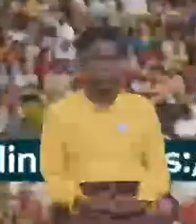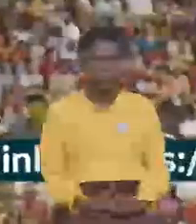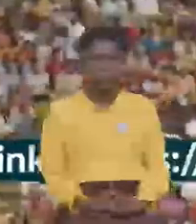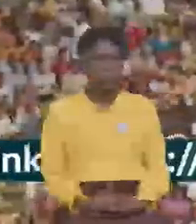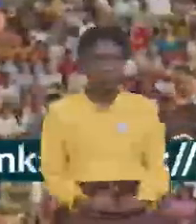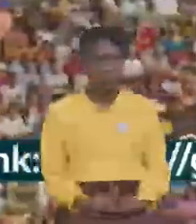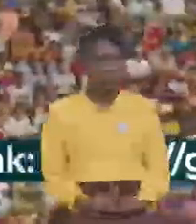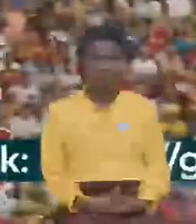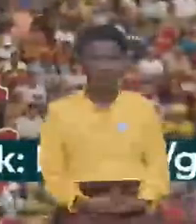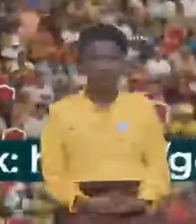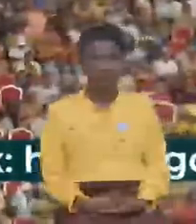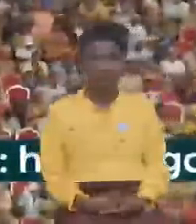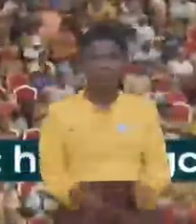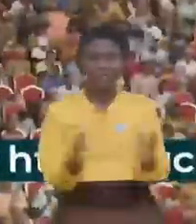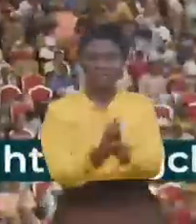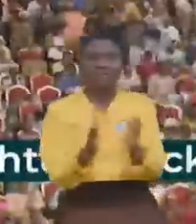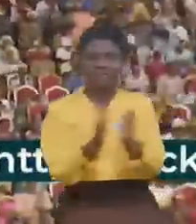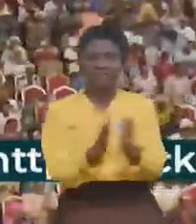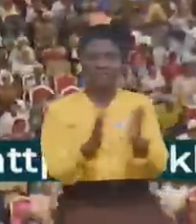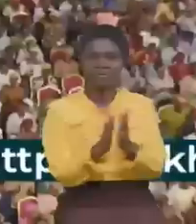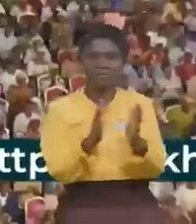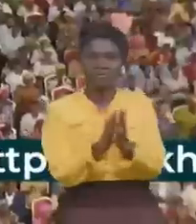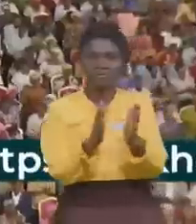Put your hands together for Jesus.